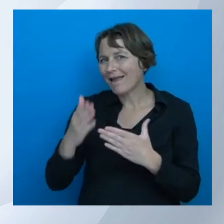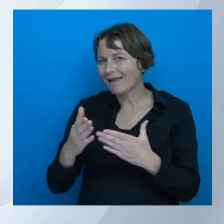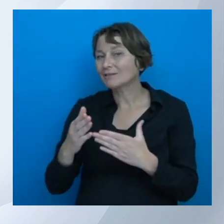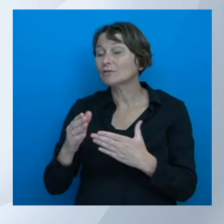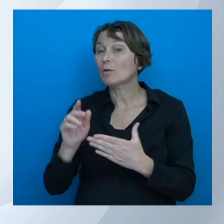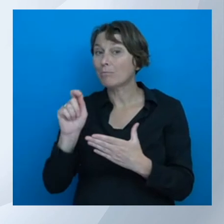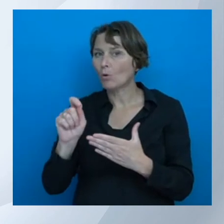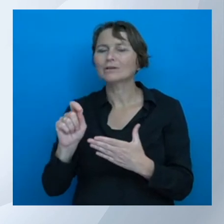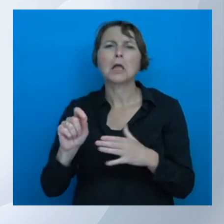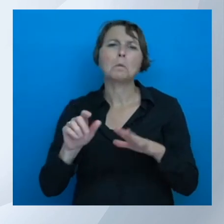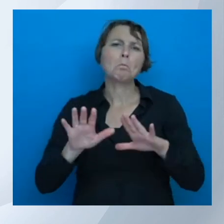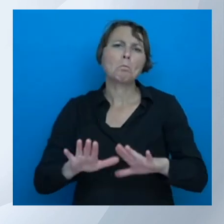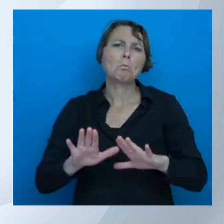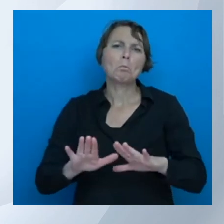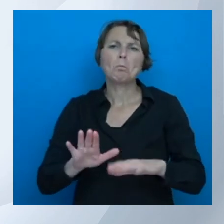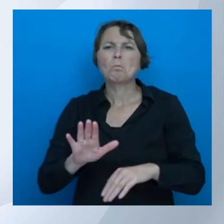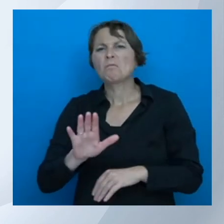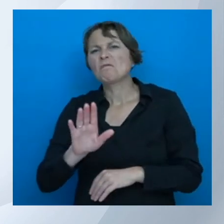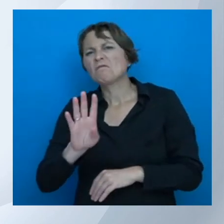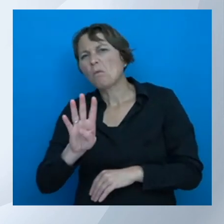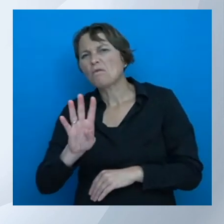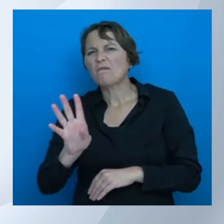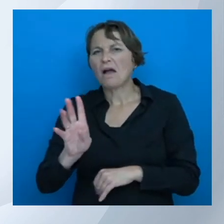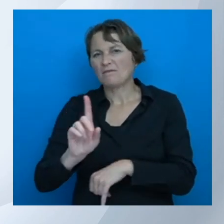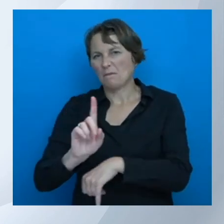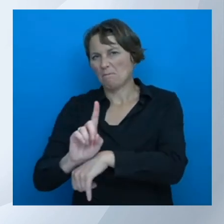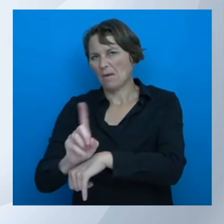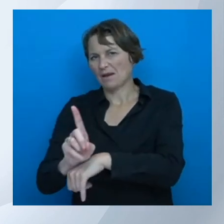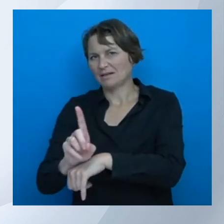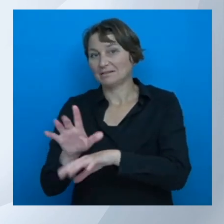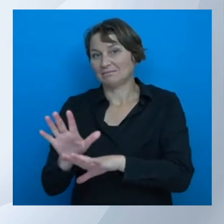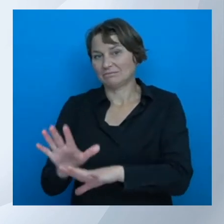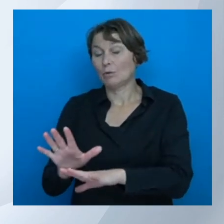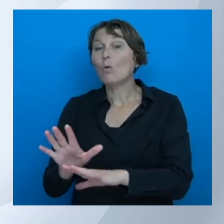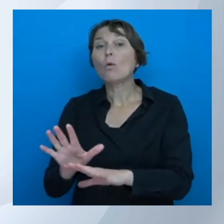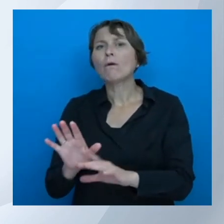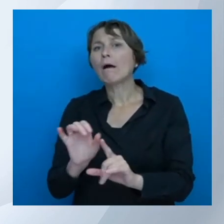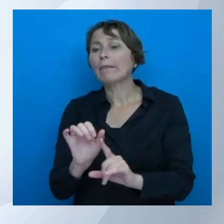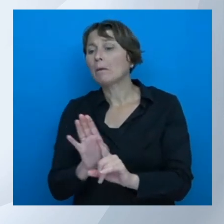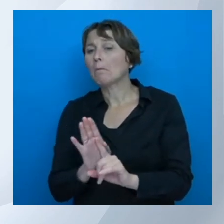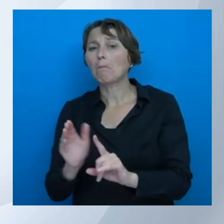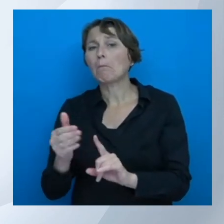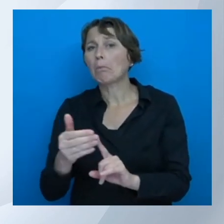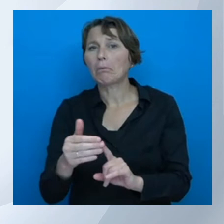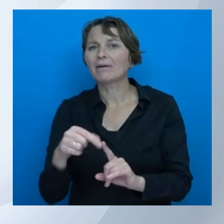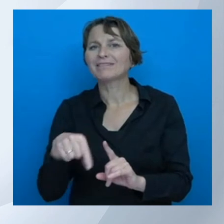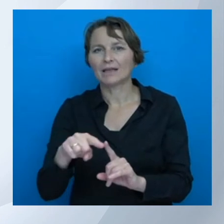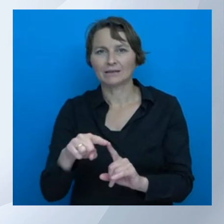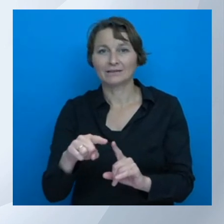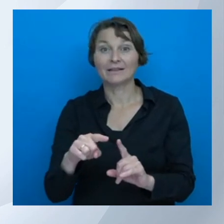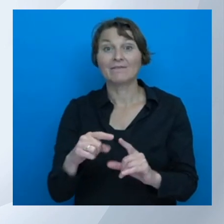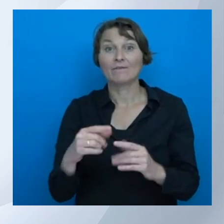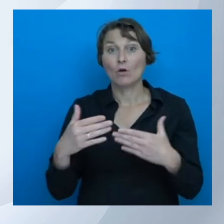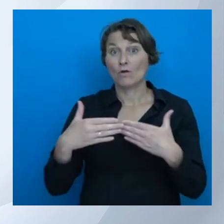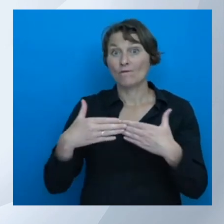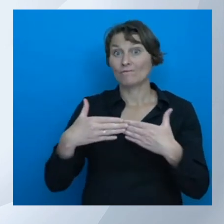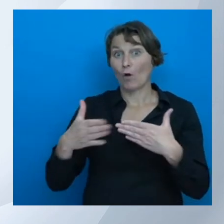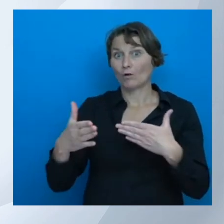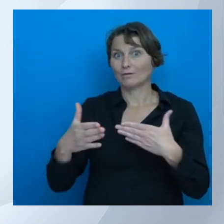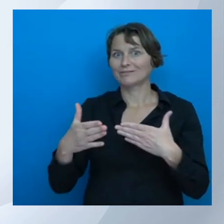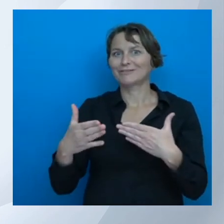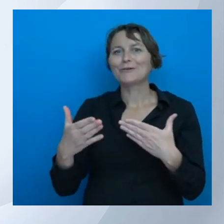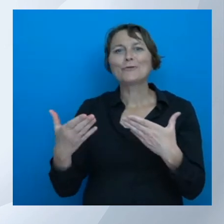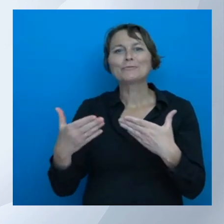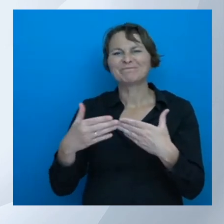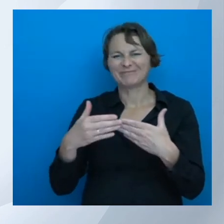For other things, you could just bypass the cache completely. Azure Front Door, because of this fantastic pattern matching and the